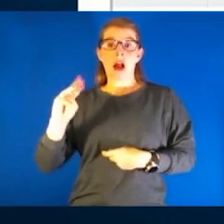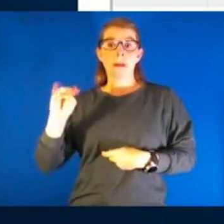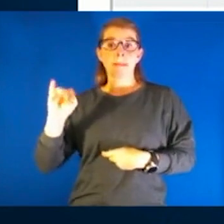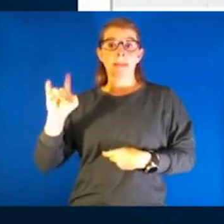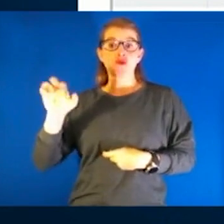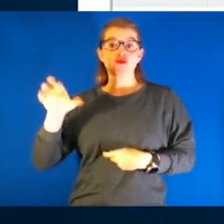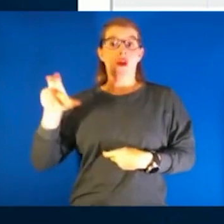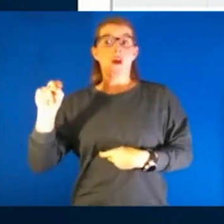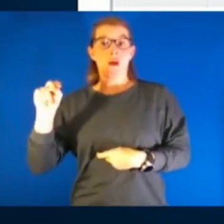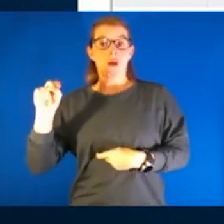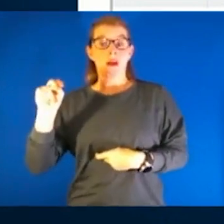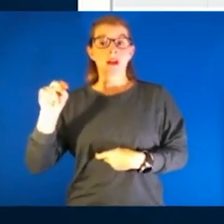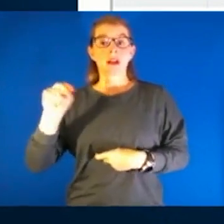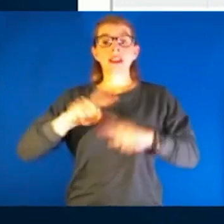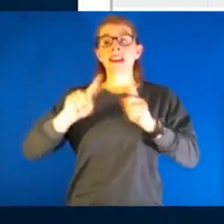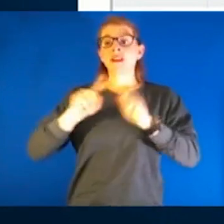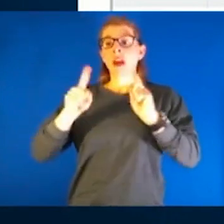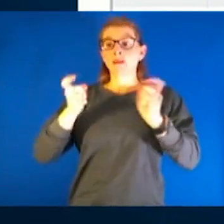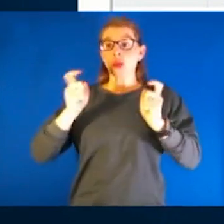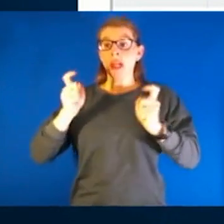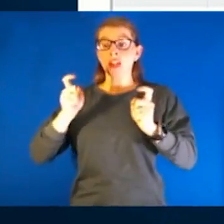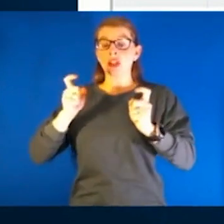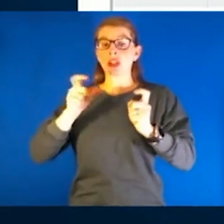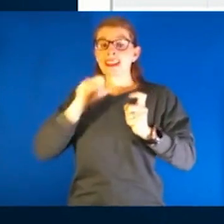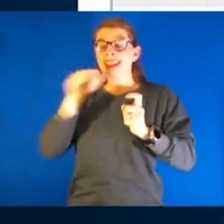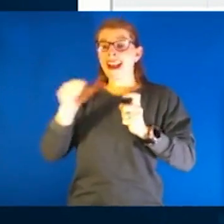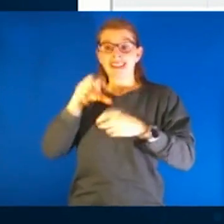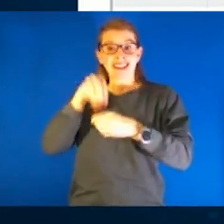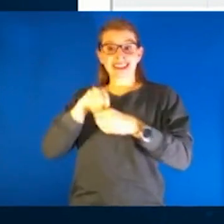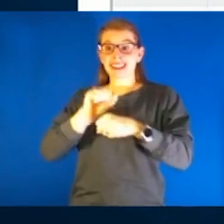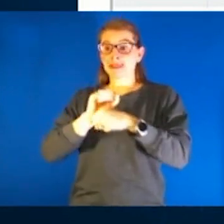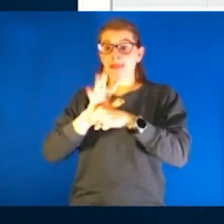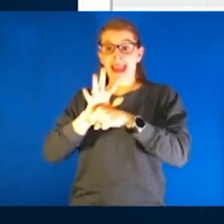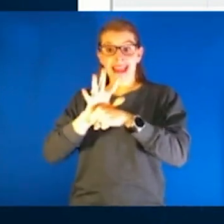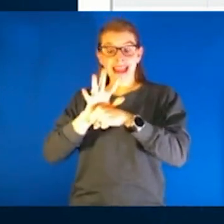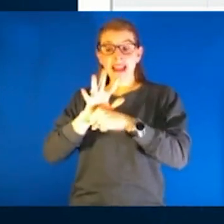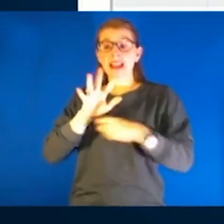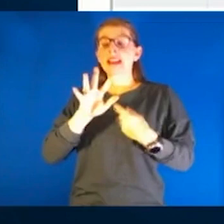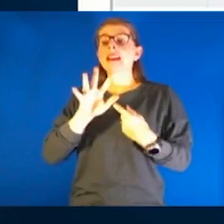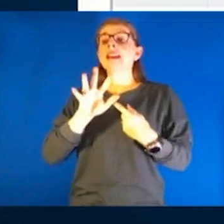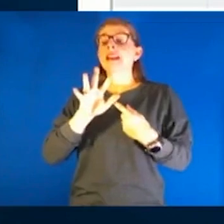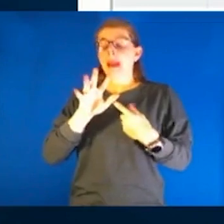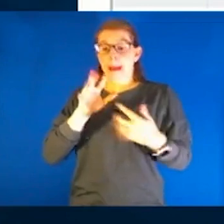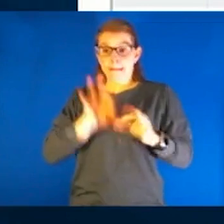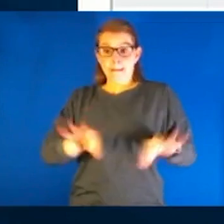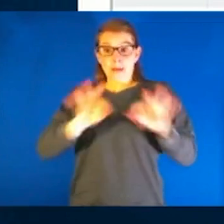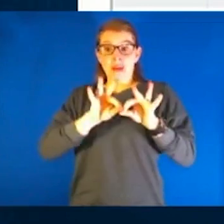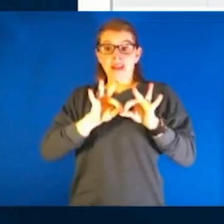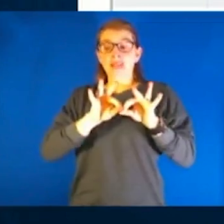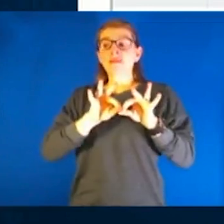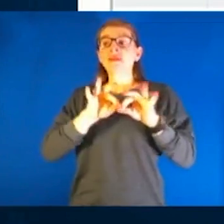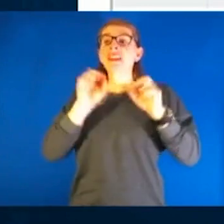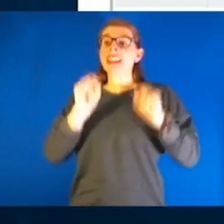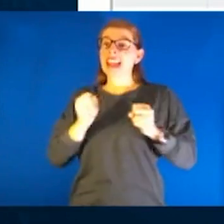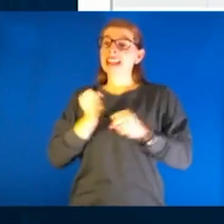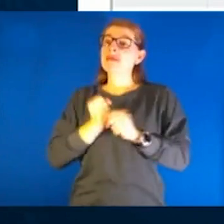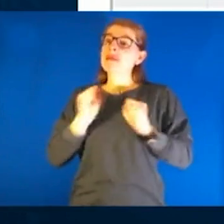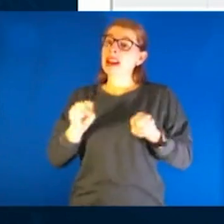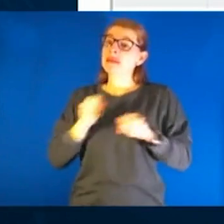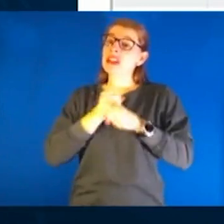other mutations that are not in spike that are important, that could aid to immune evasion, such